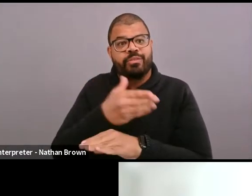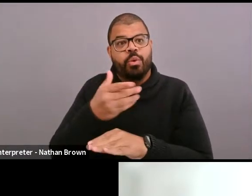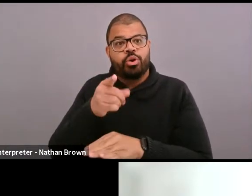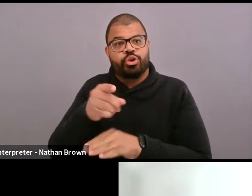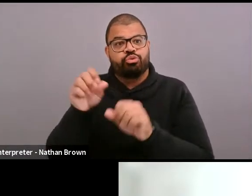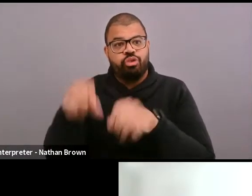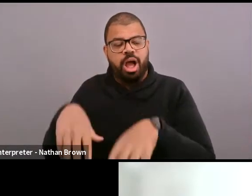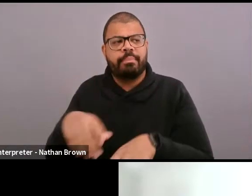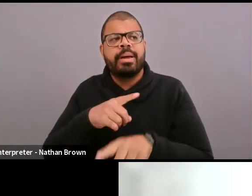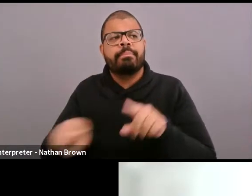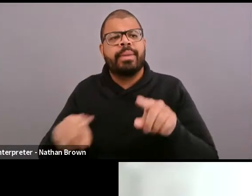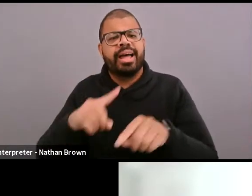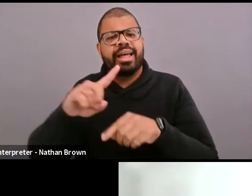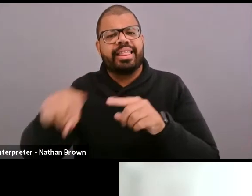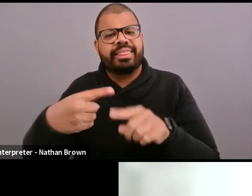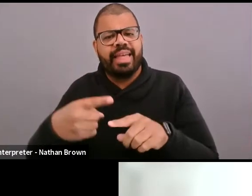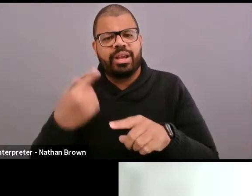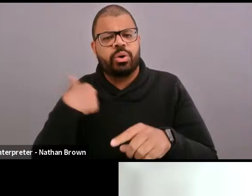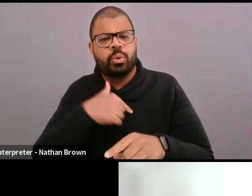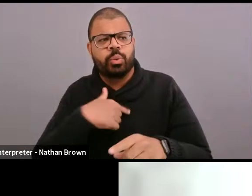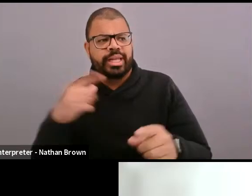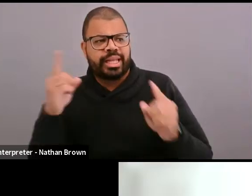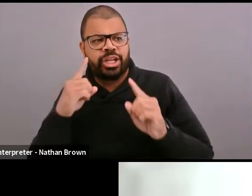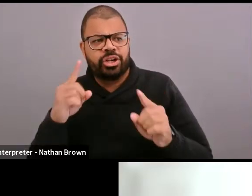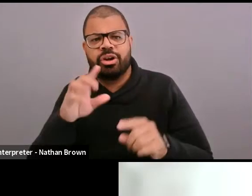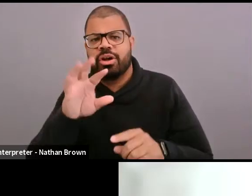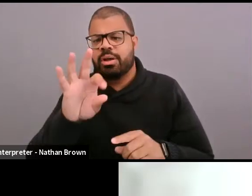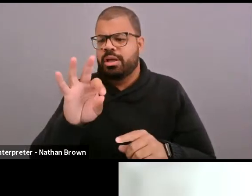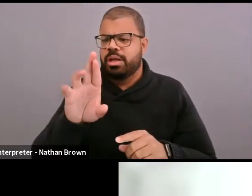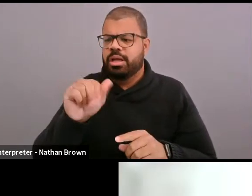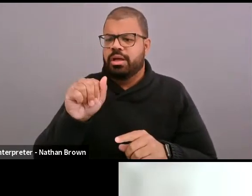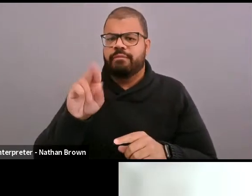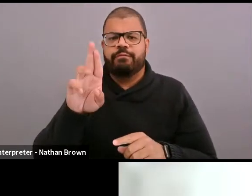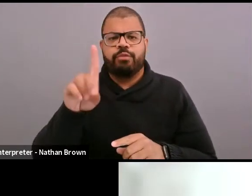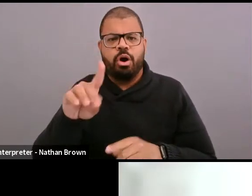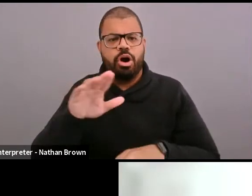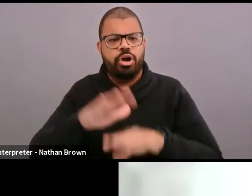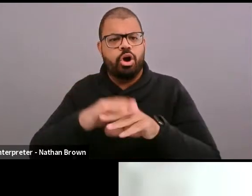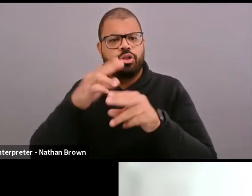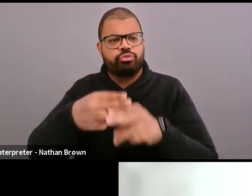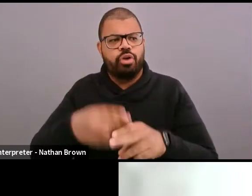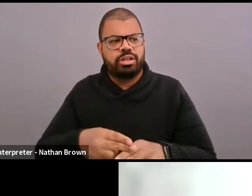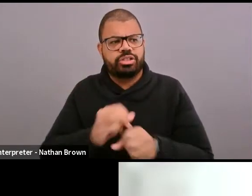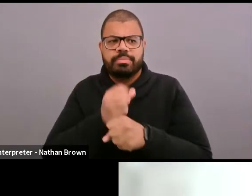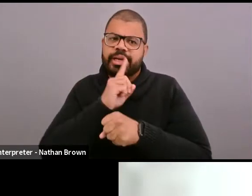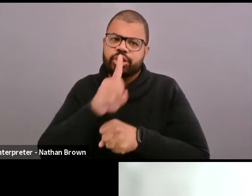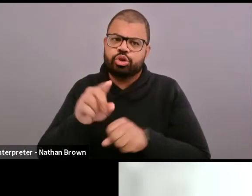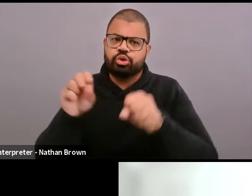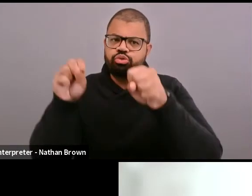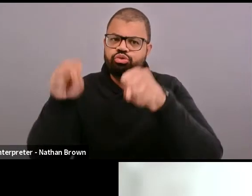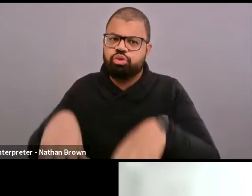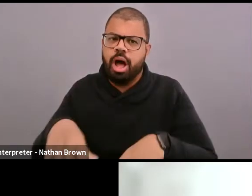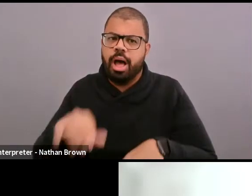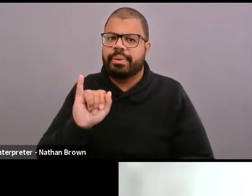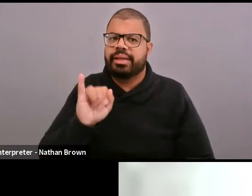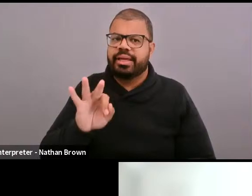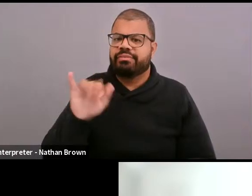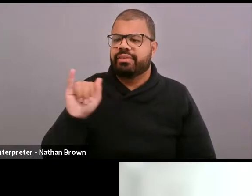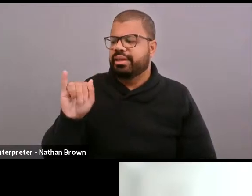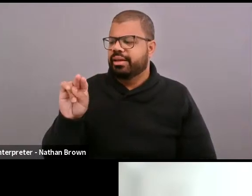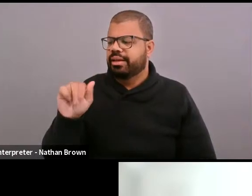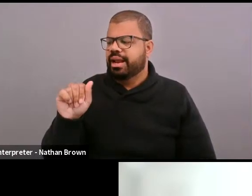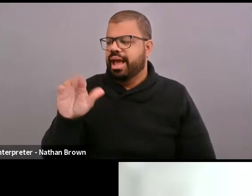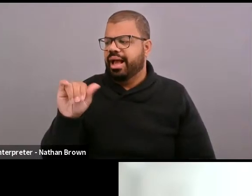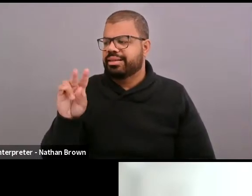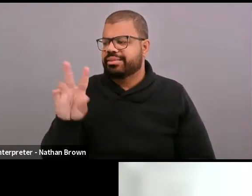hear there is fraud in the rosters. So make sure you're dropping inactive students. It's as though